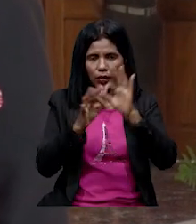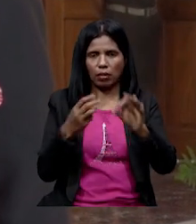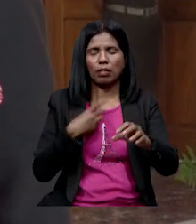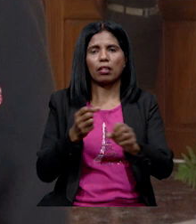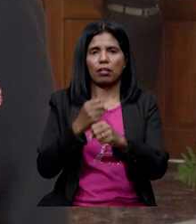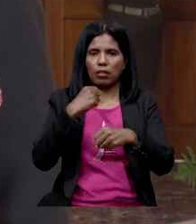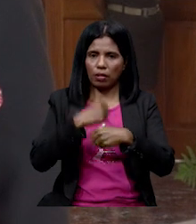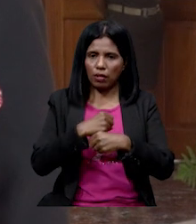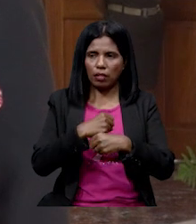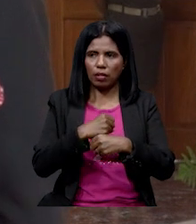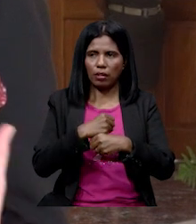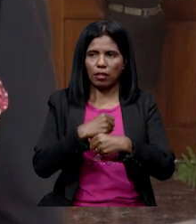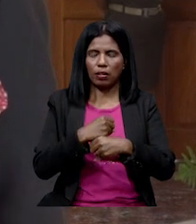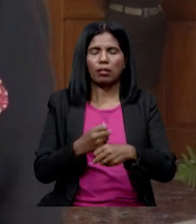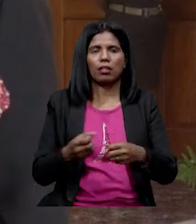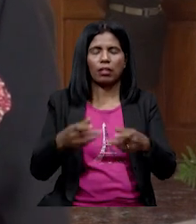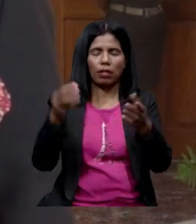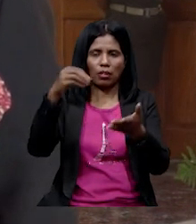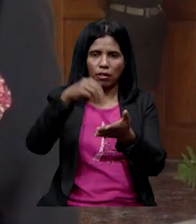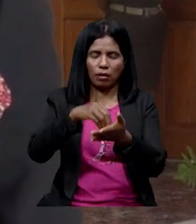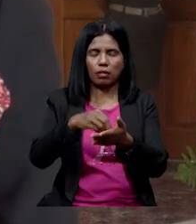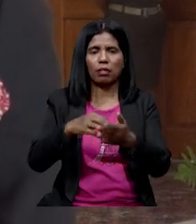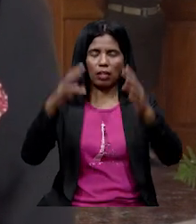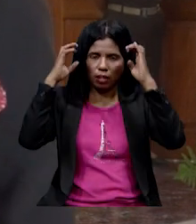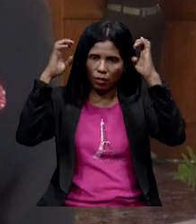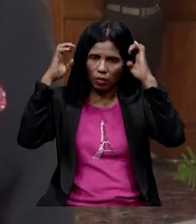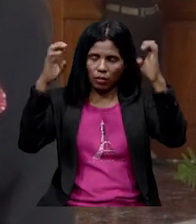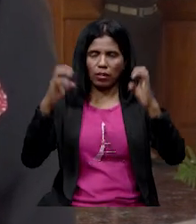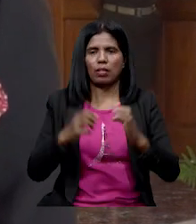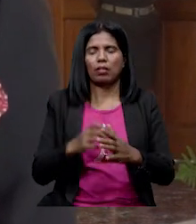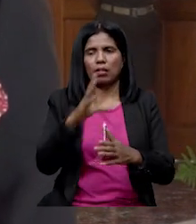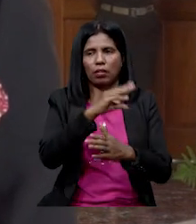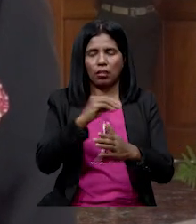many many sectors, also education,